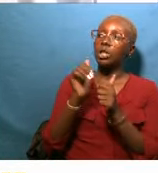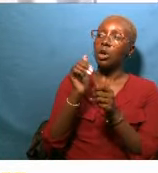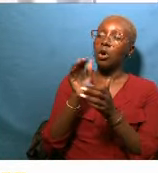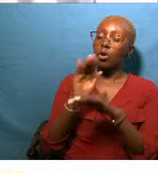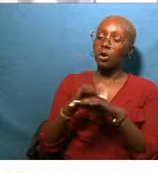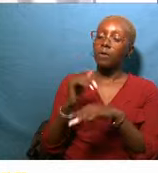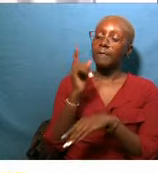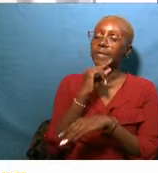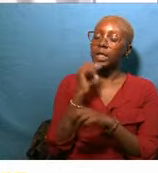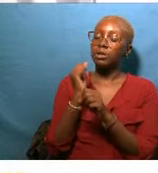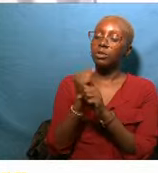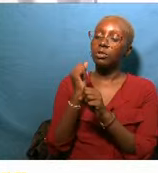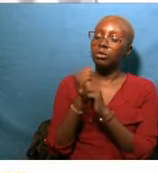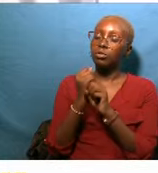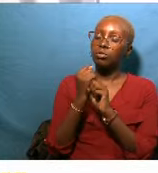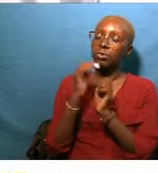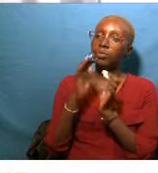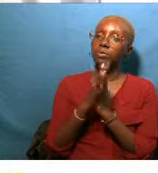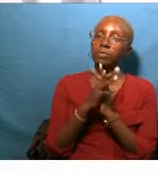do.